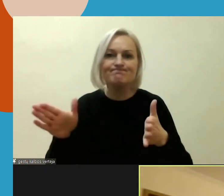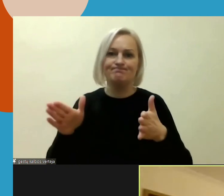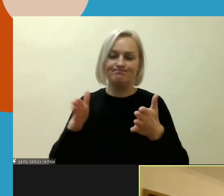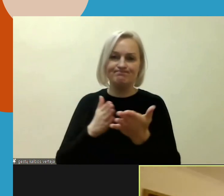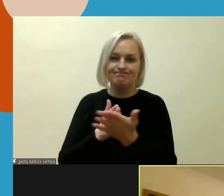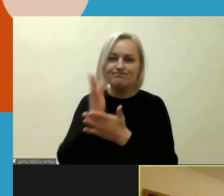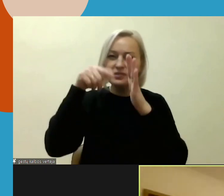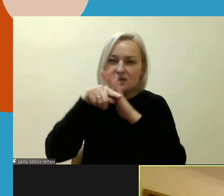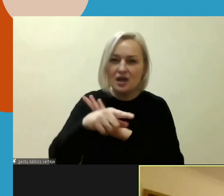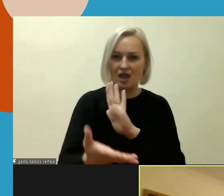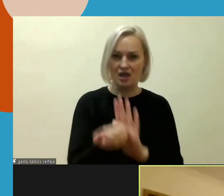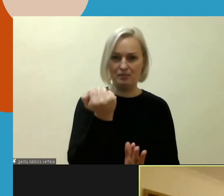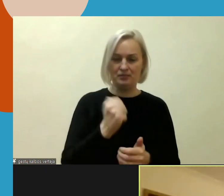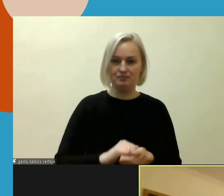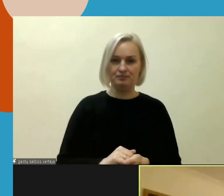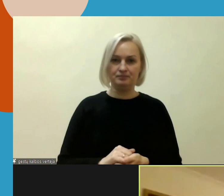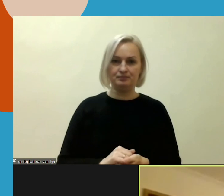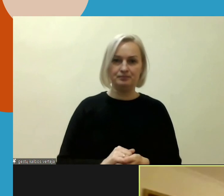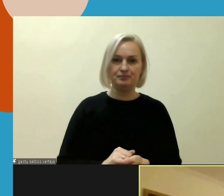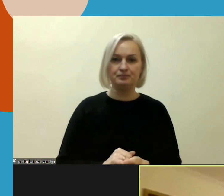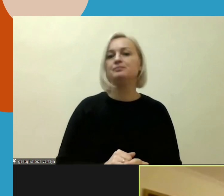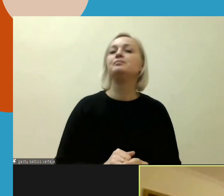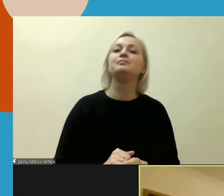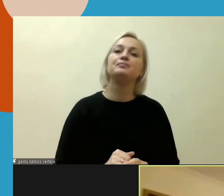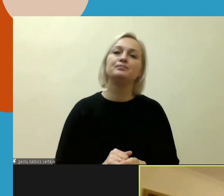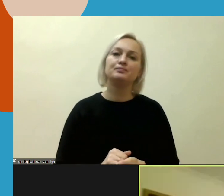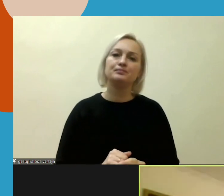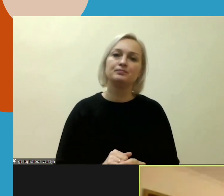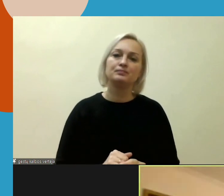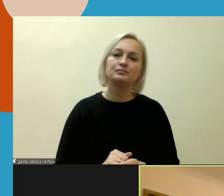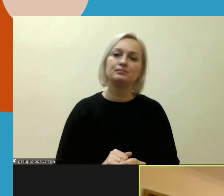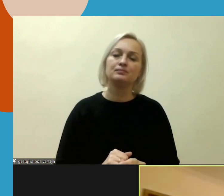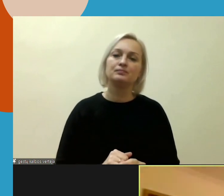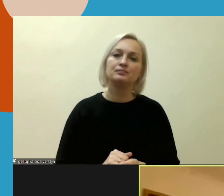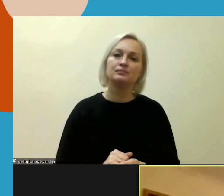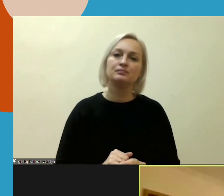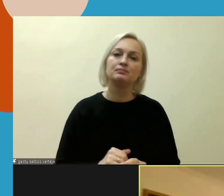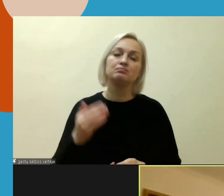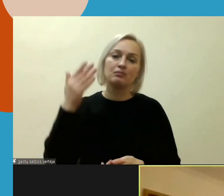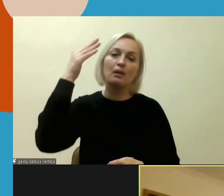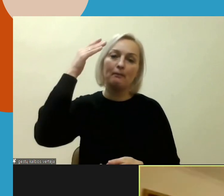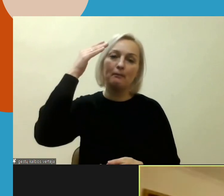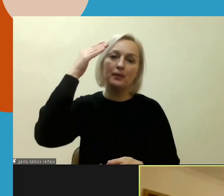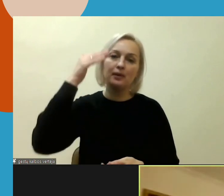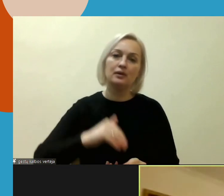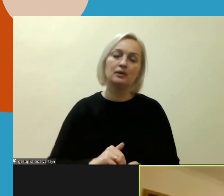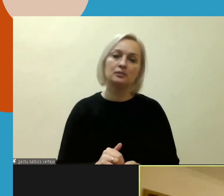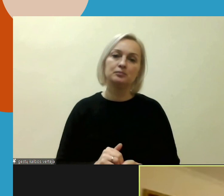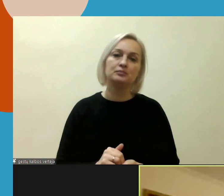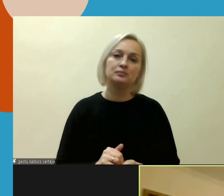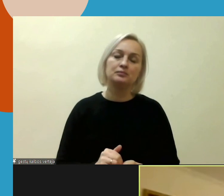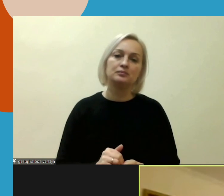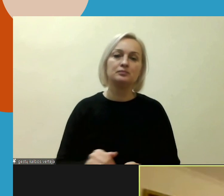and I think so that's something. And I think that we got there, and that Einar is at the table in